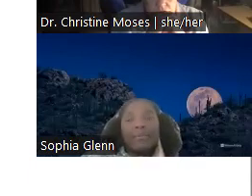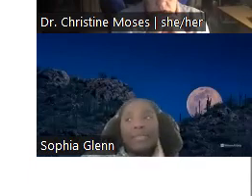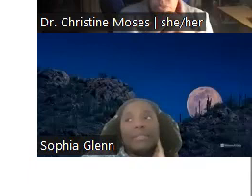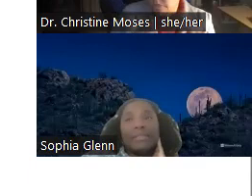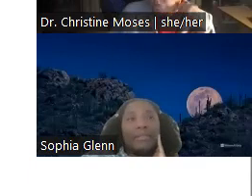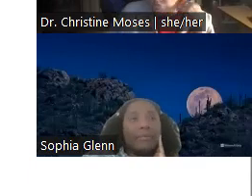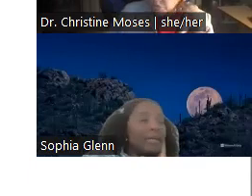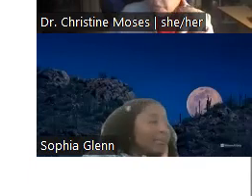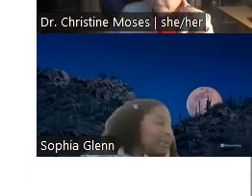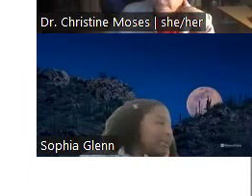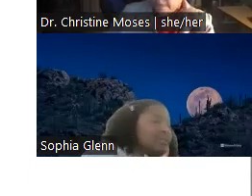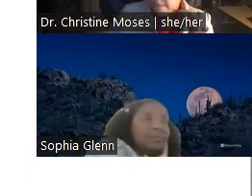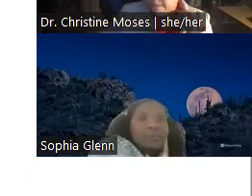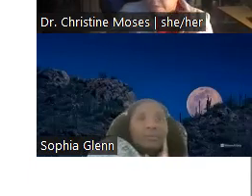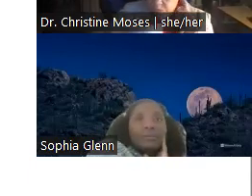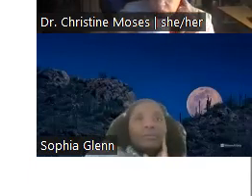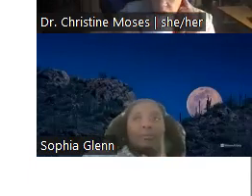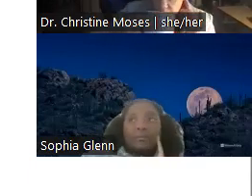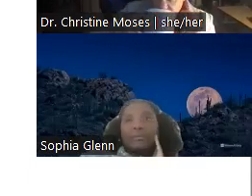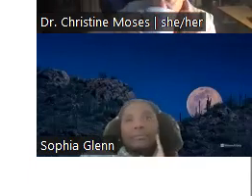we can get started with the